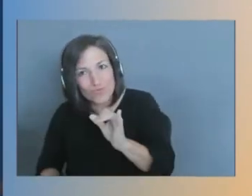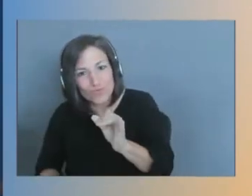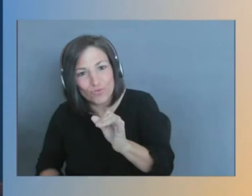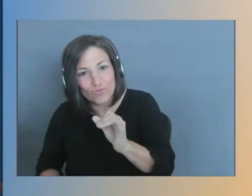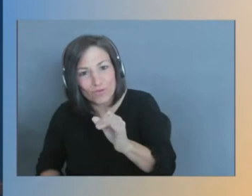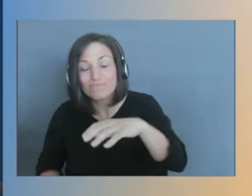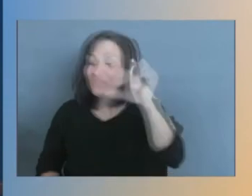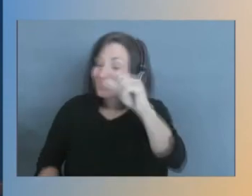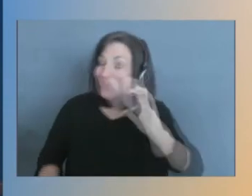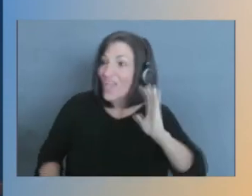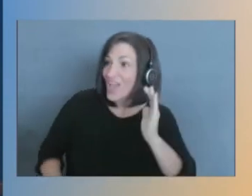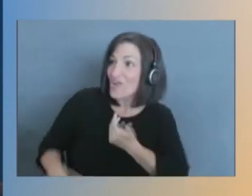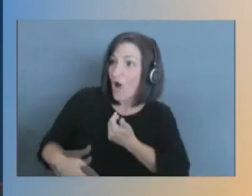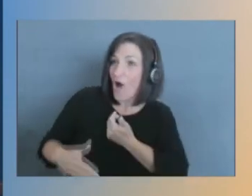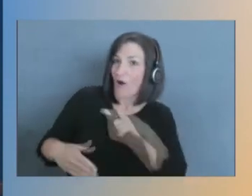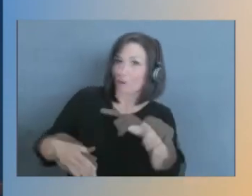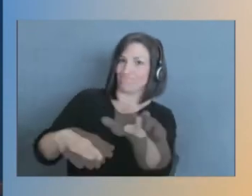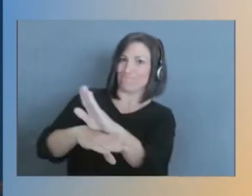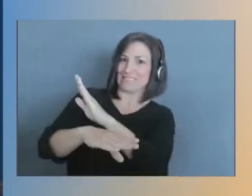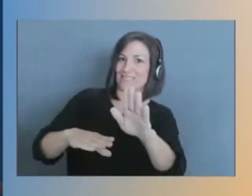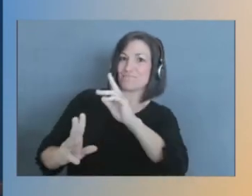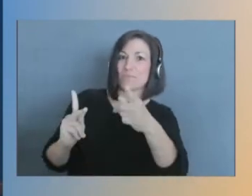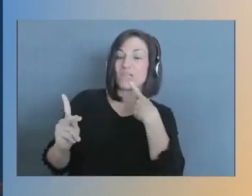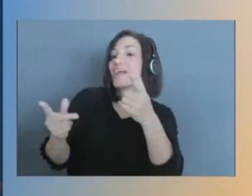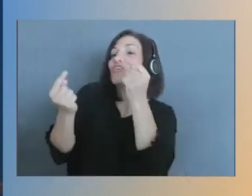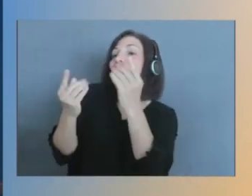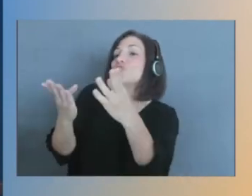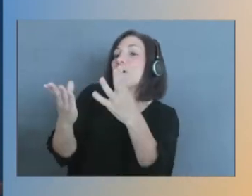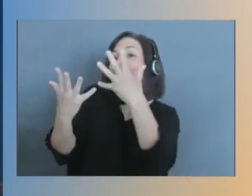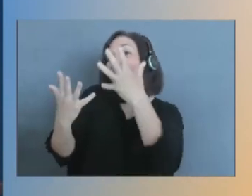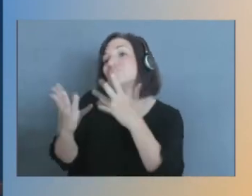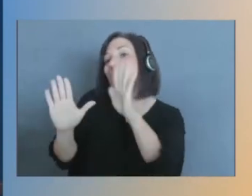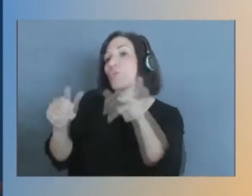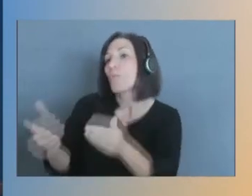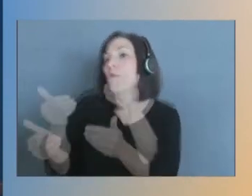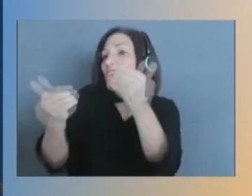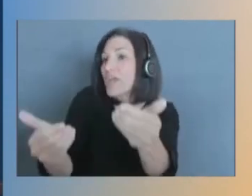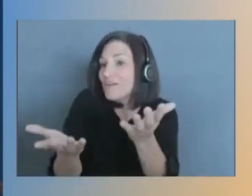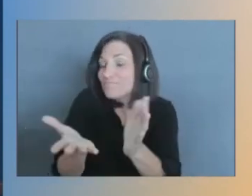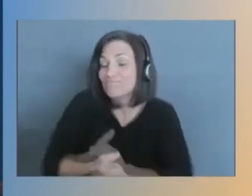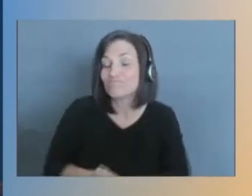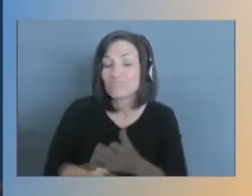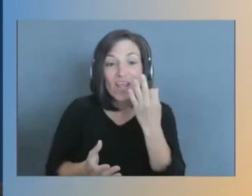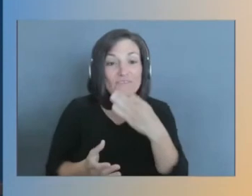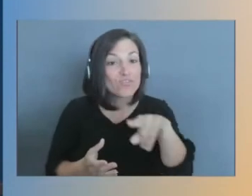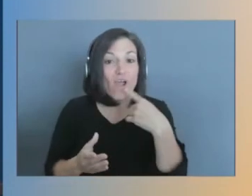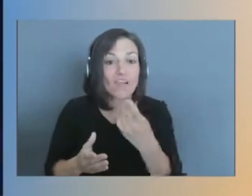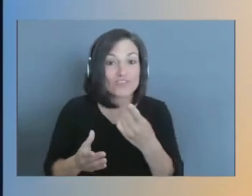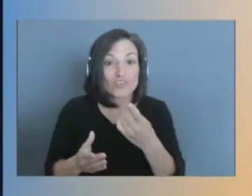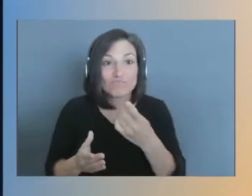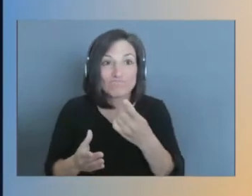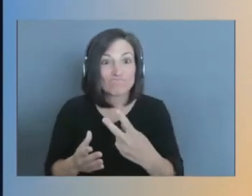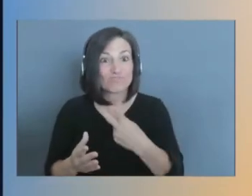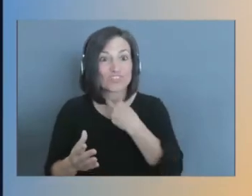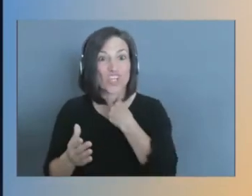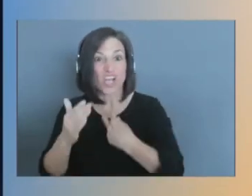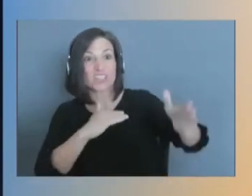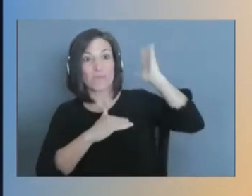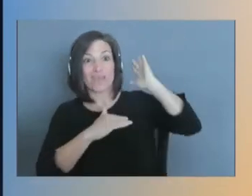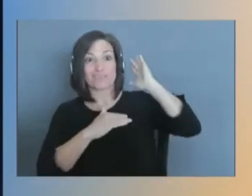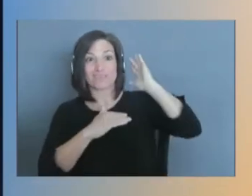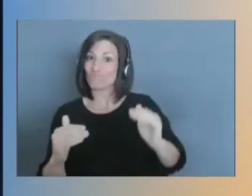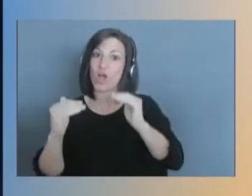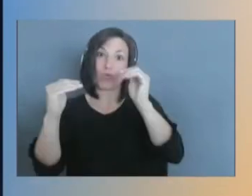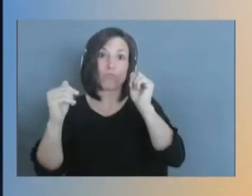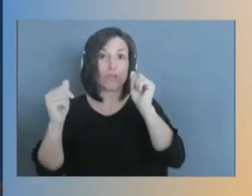industry, it's kind of too bad, so sad, we're going to move on to the next thing. And those of you in the past, upgrade or else.